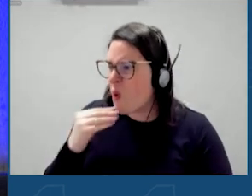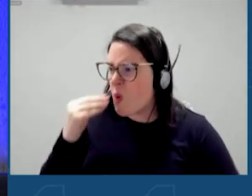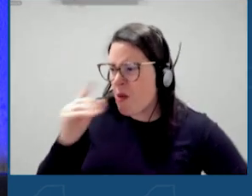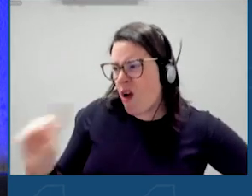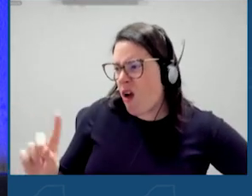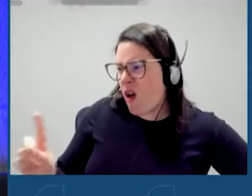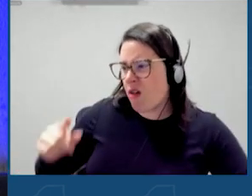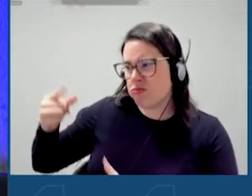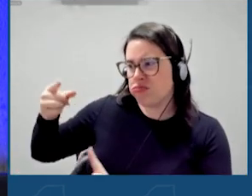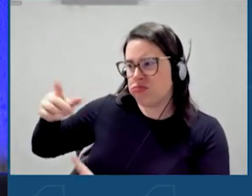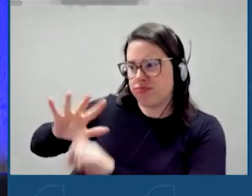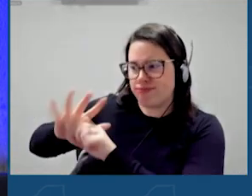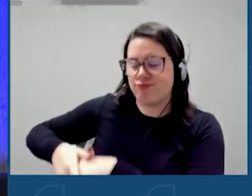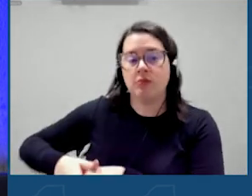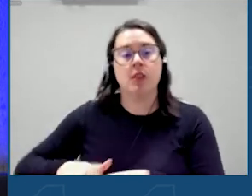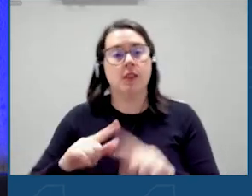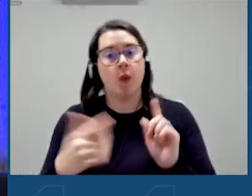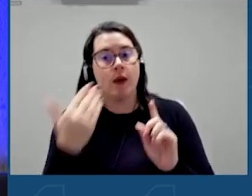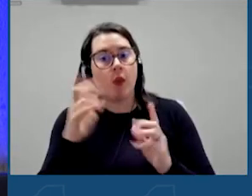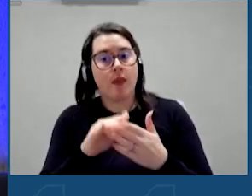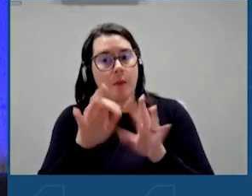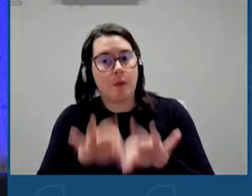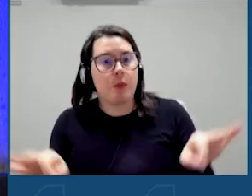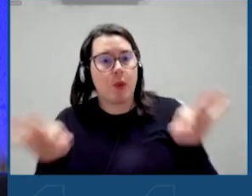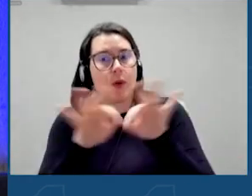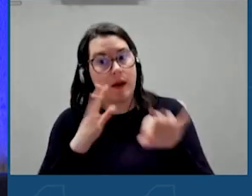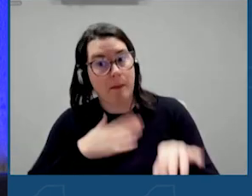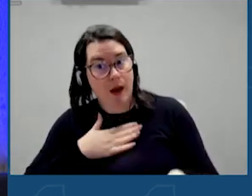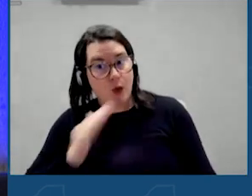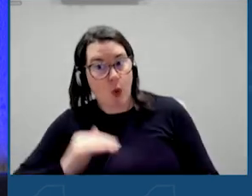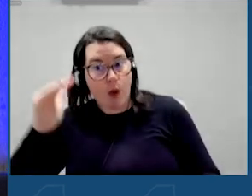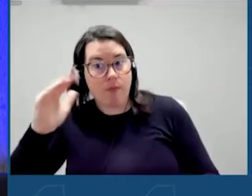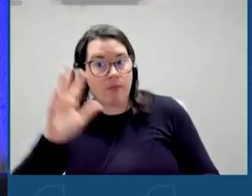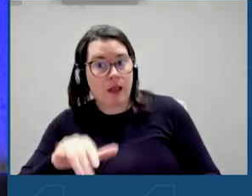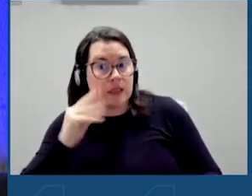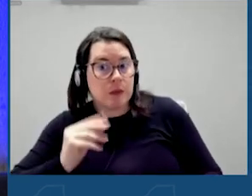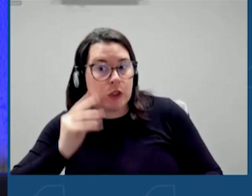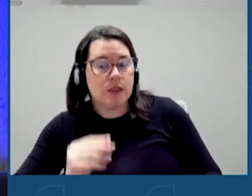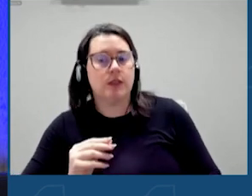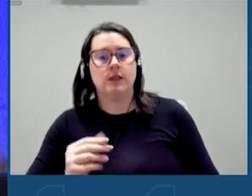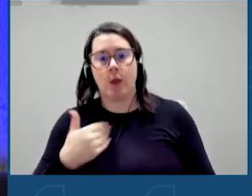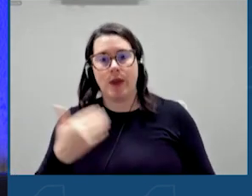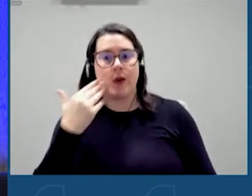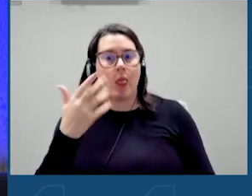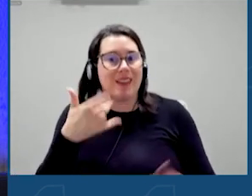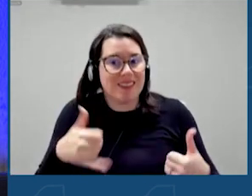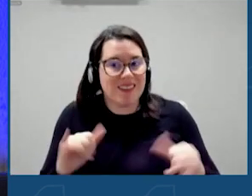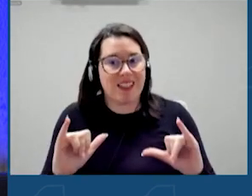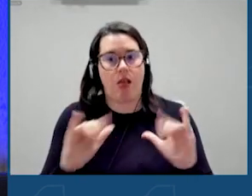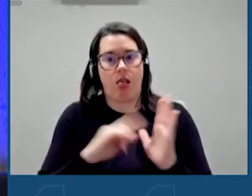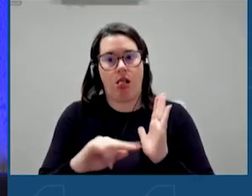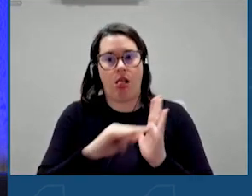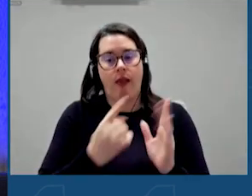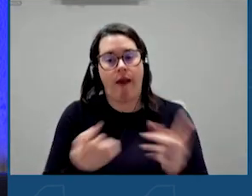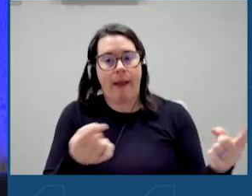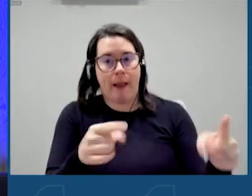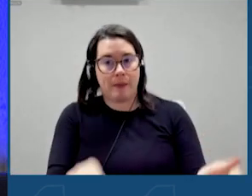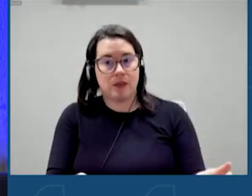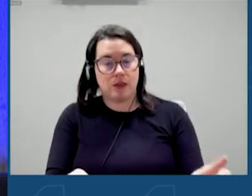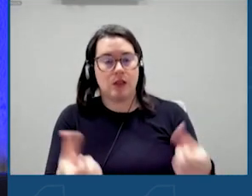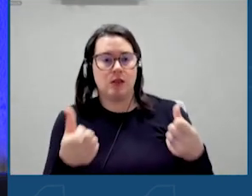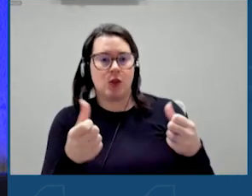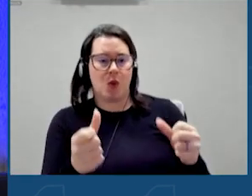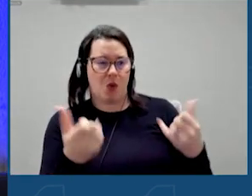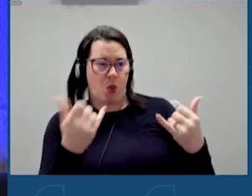I know how important it is. And so discriminatory housing practices still exist today. And we call them out, and we do not just call them out, we try hard to rectify